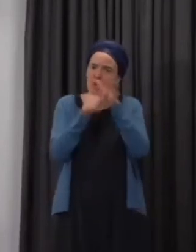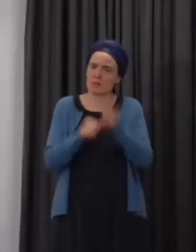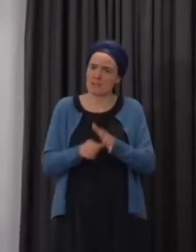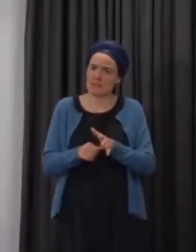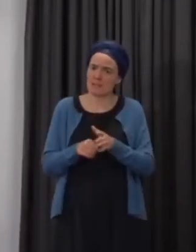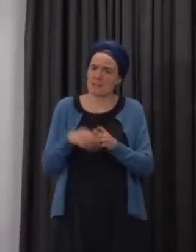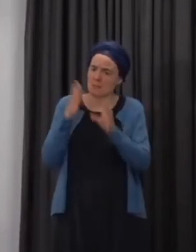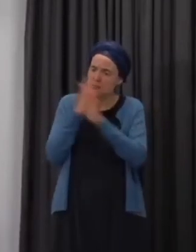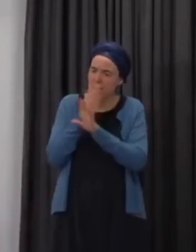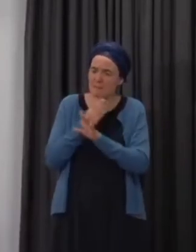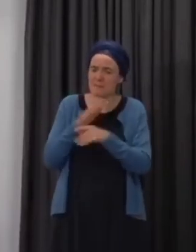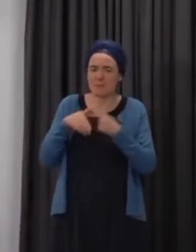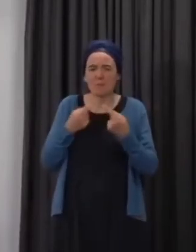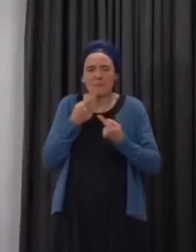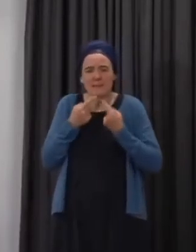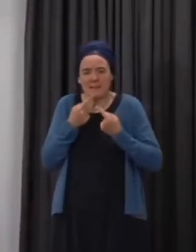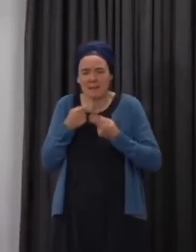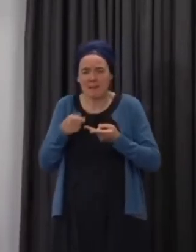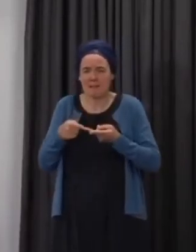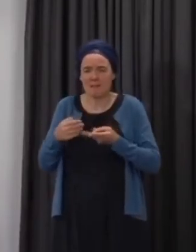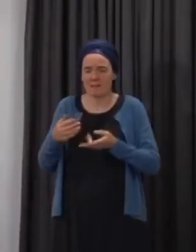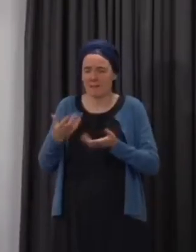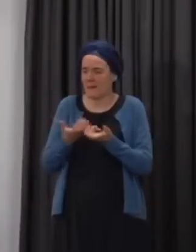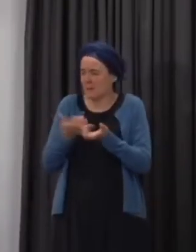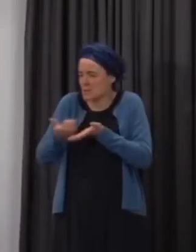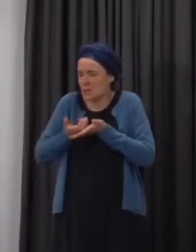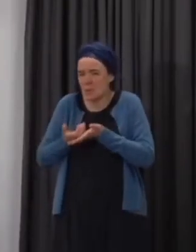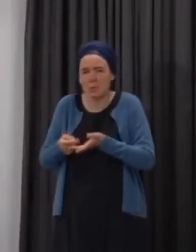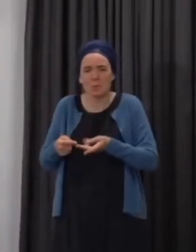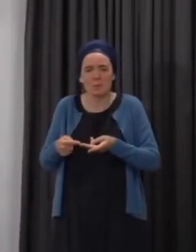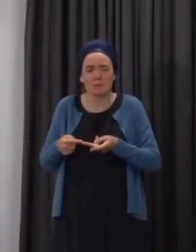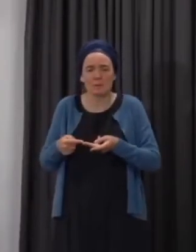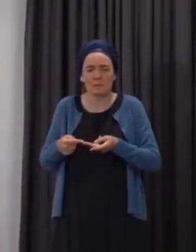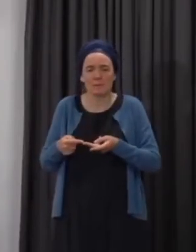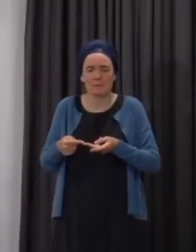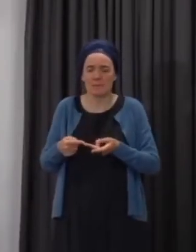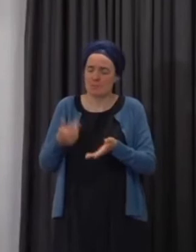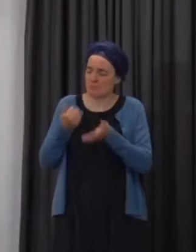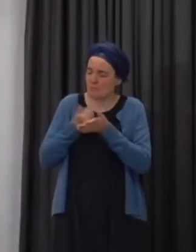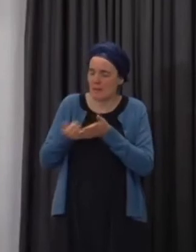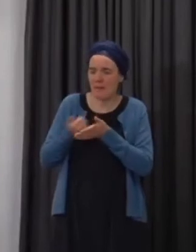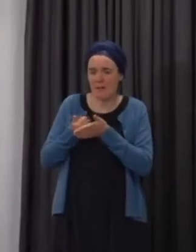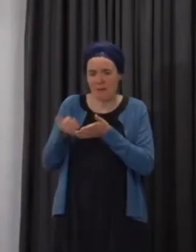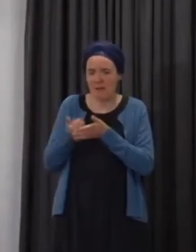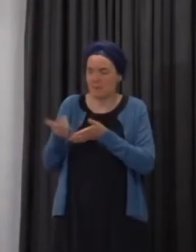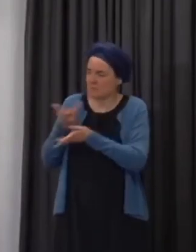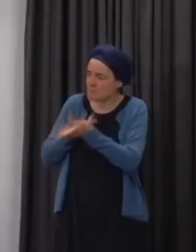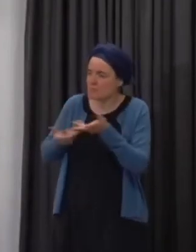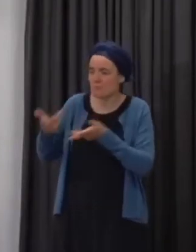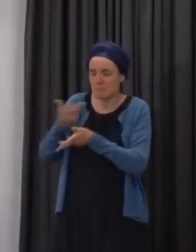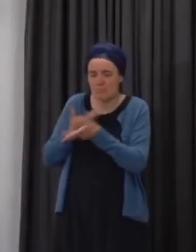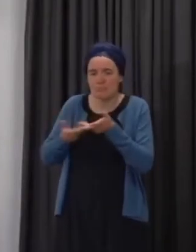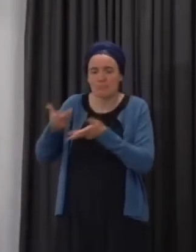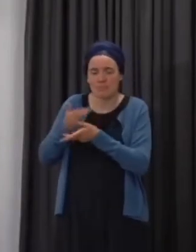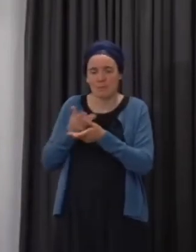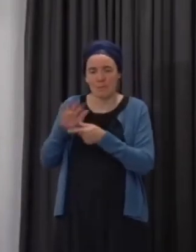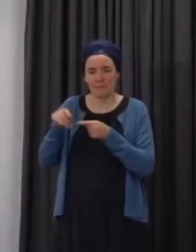privacy of that data and the security of it. And so it's a regular point we'll return to. I've also had questions in exactly this nature